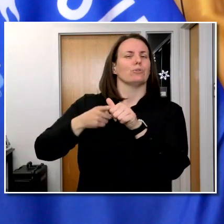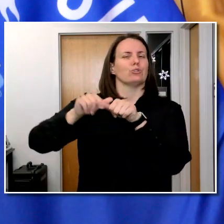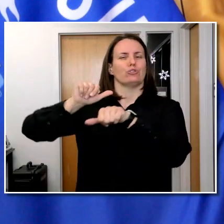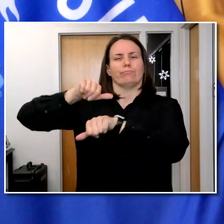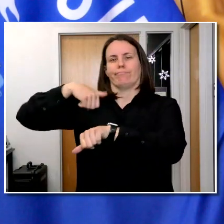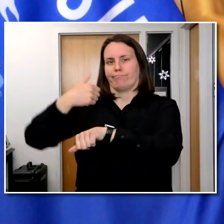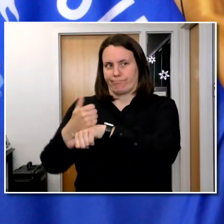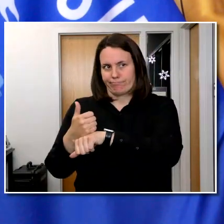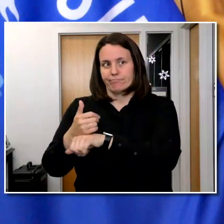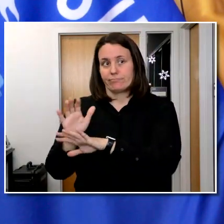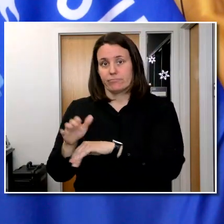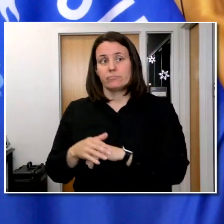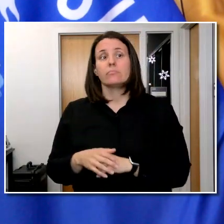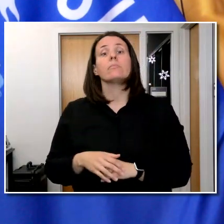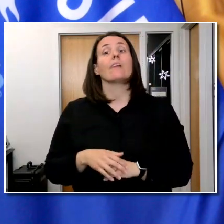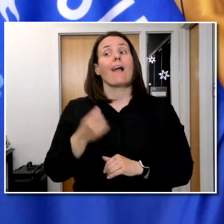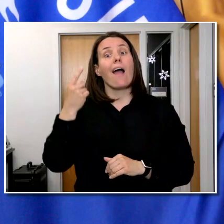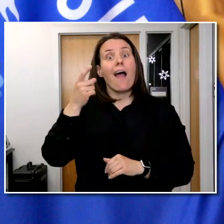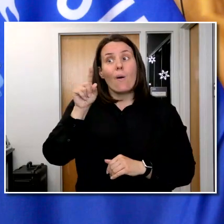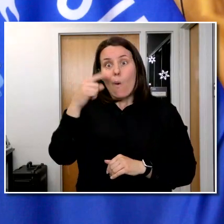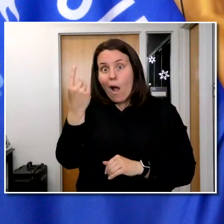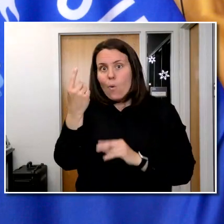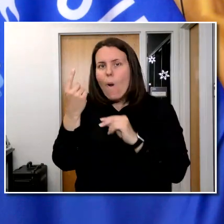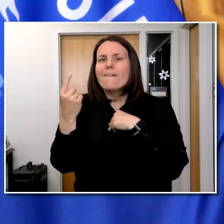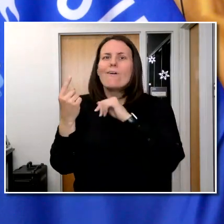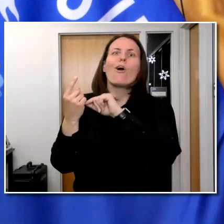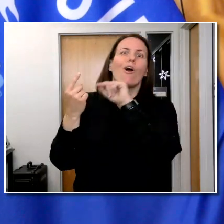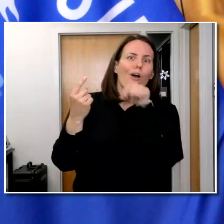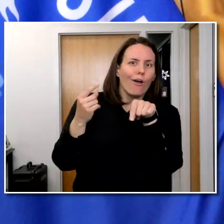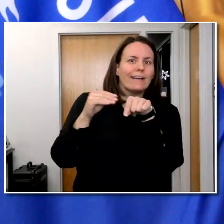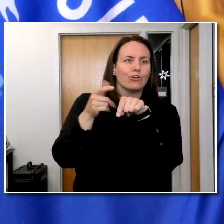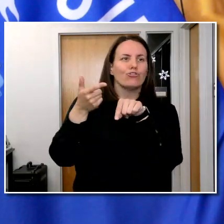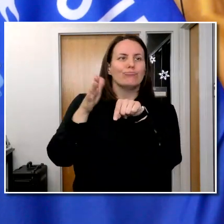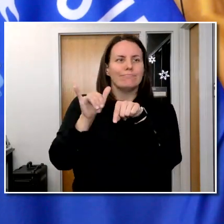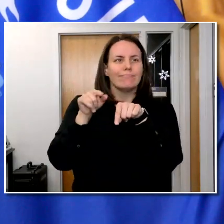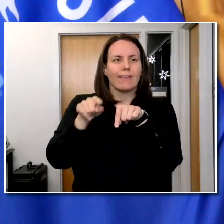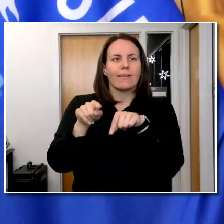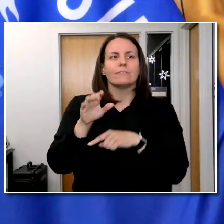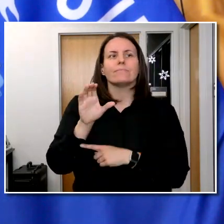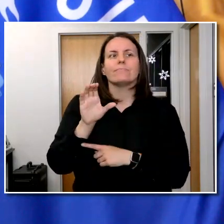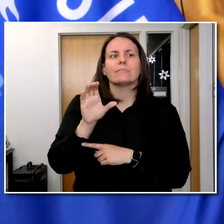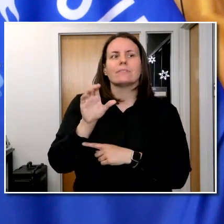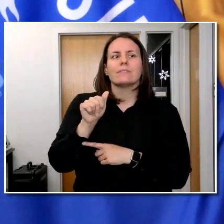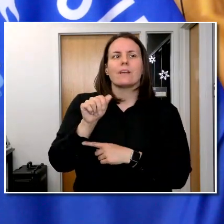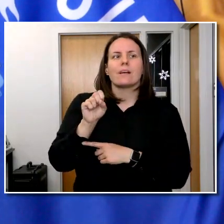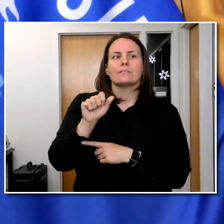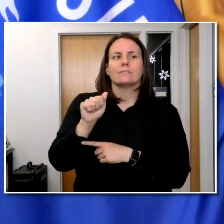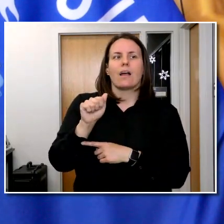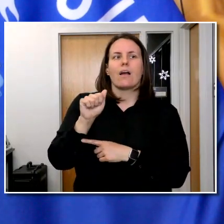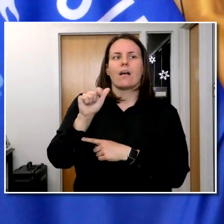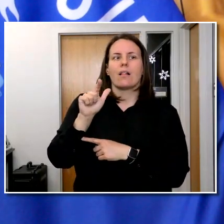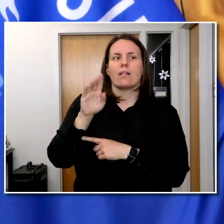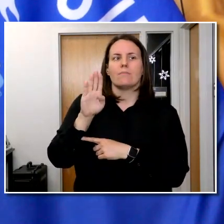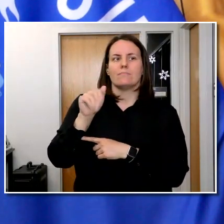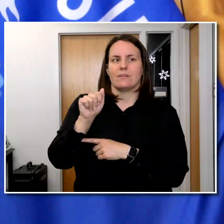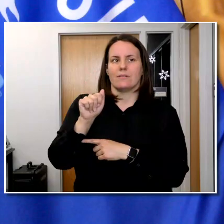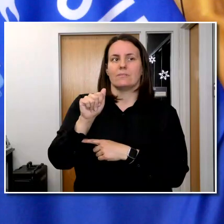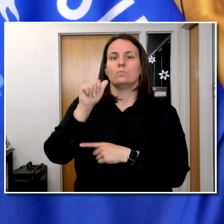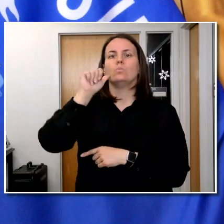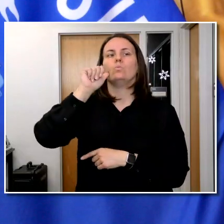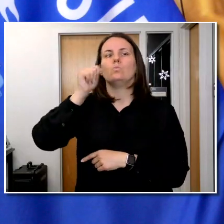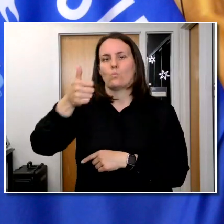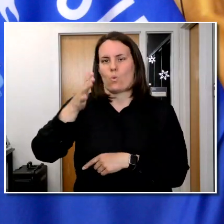Bay tomorrow at Casa Alba will be open. And then I have an entire list of other counties where we have